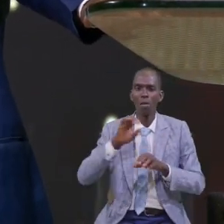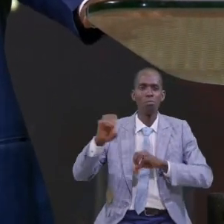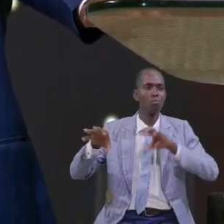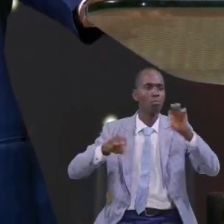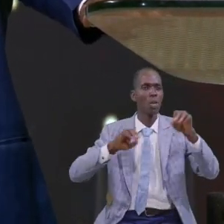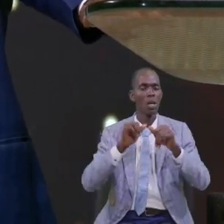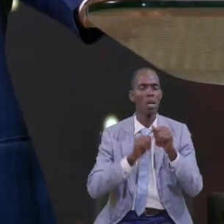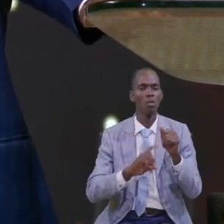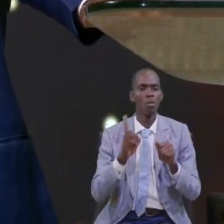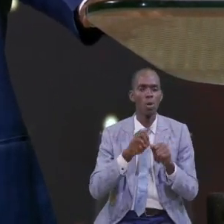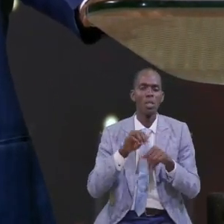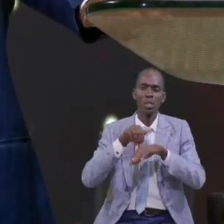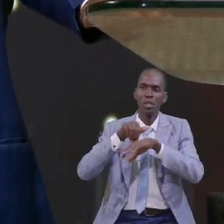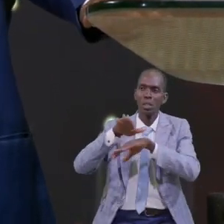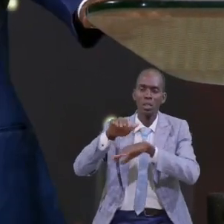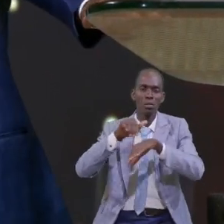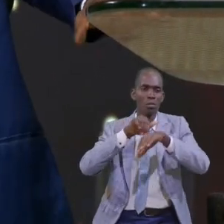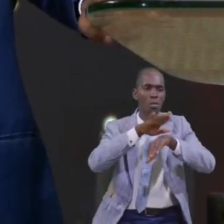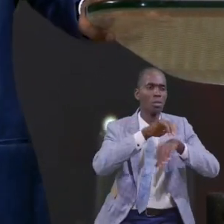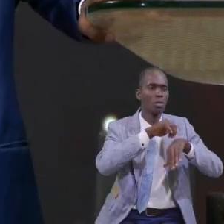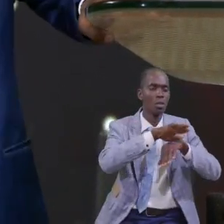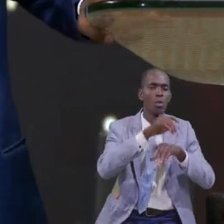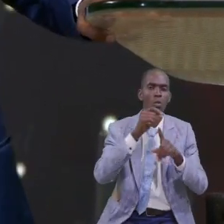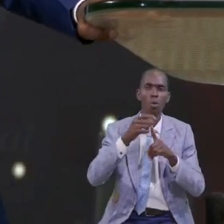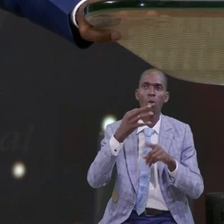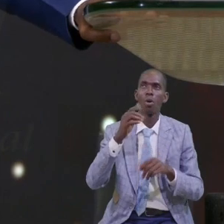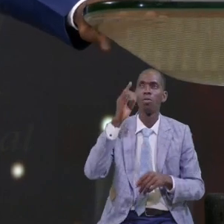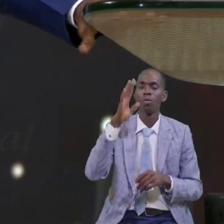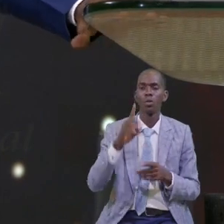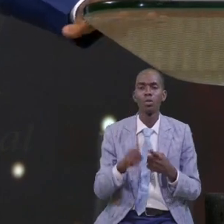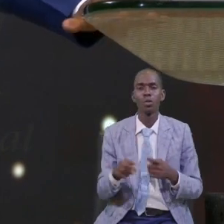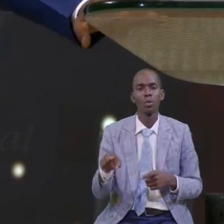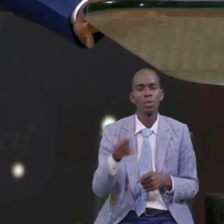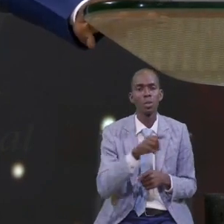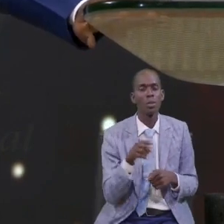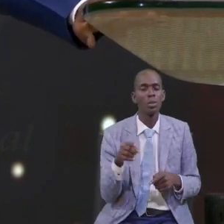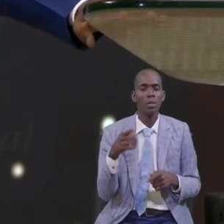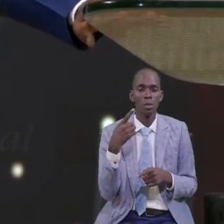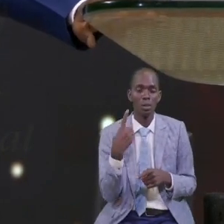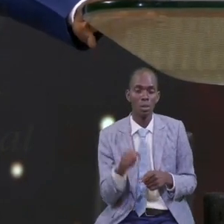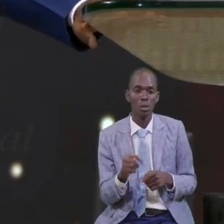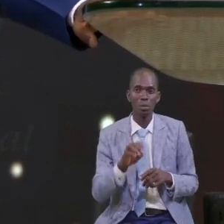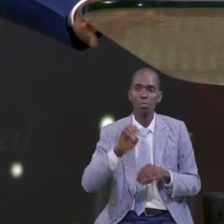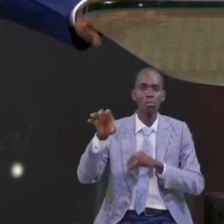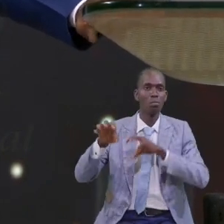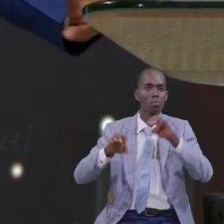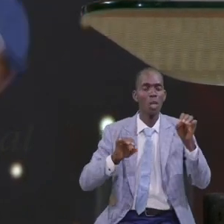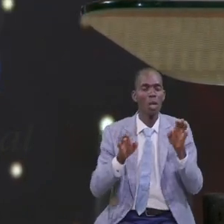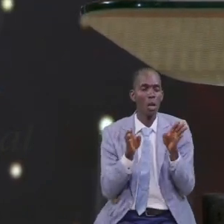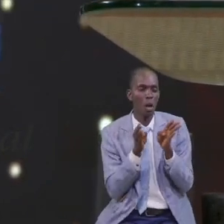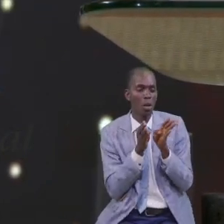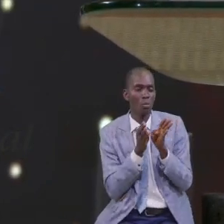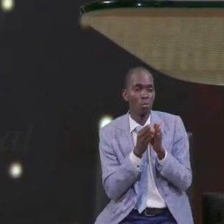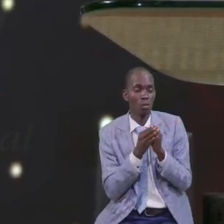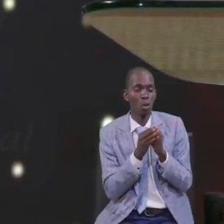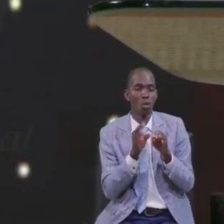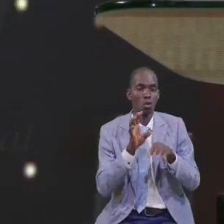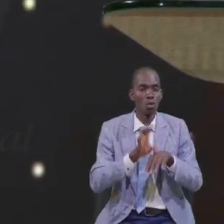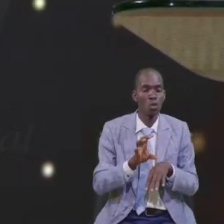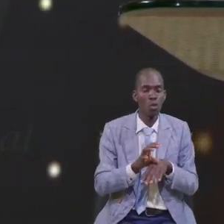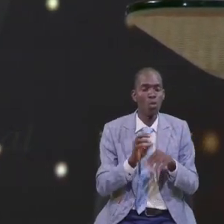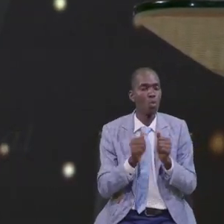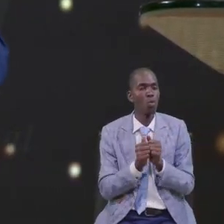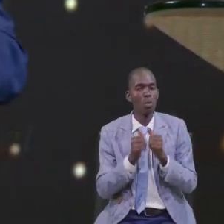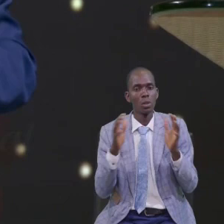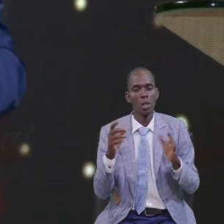abroad, sent the word unto them. The scattered assemblies without the word. Now the word could come